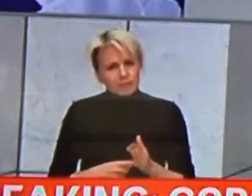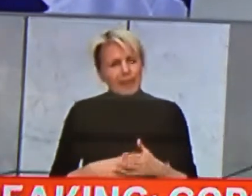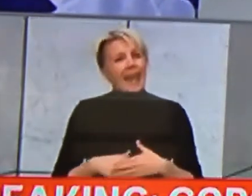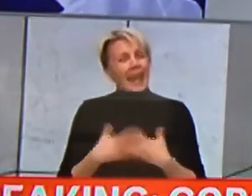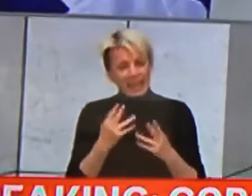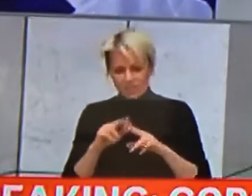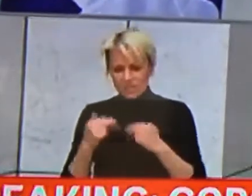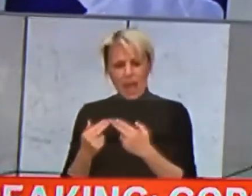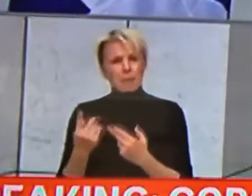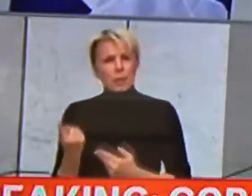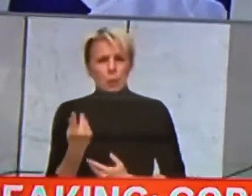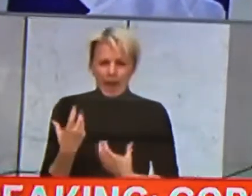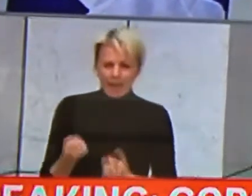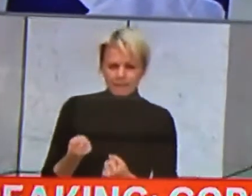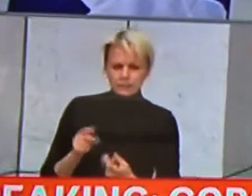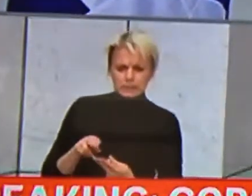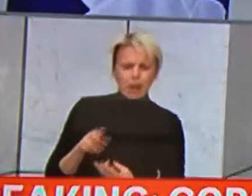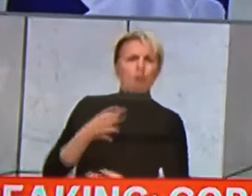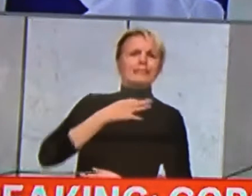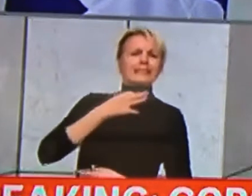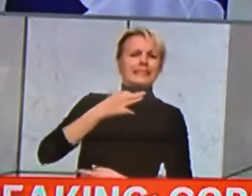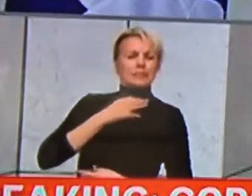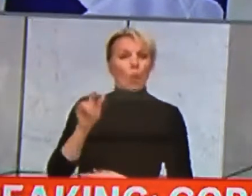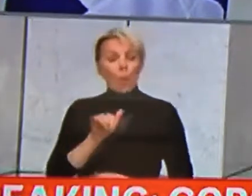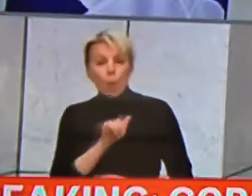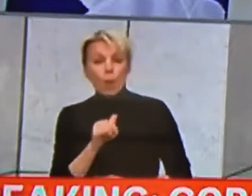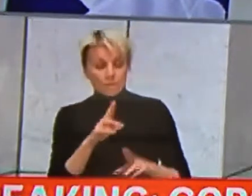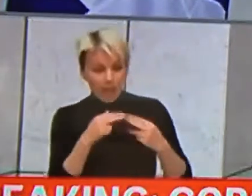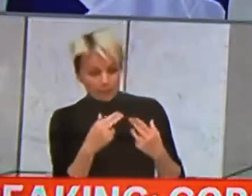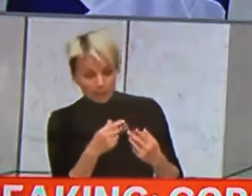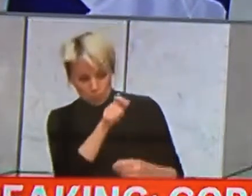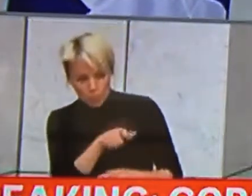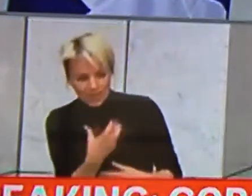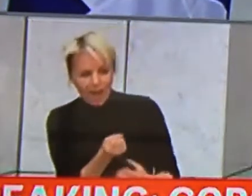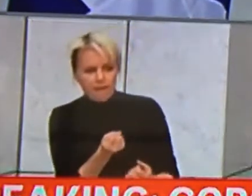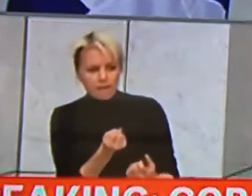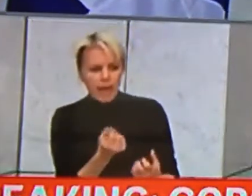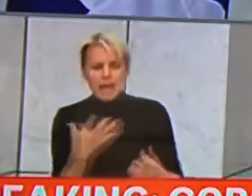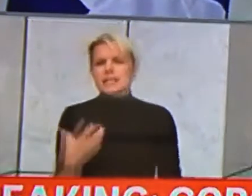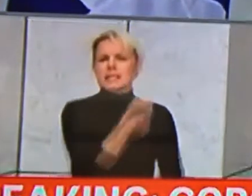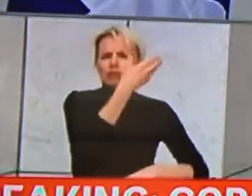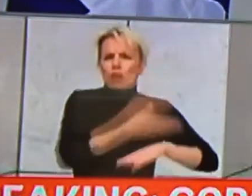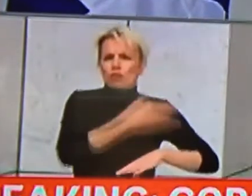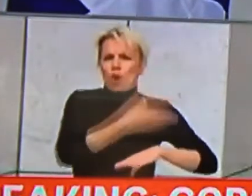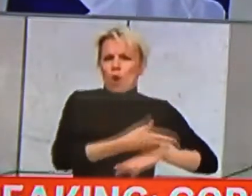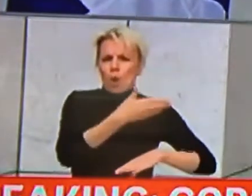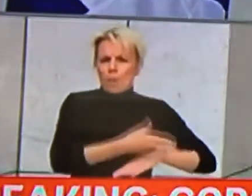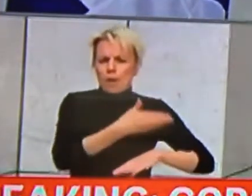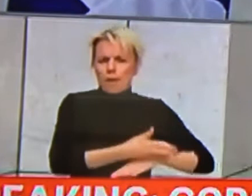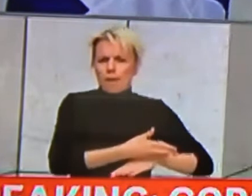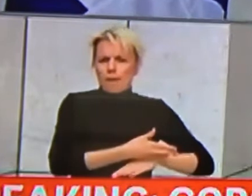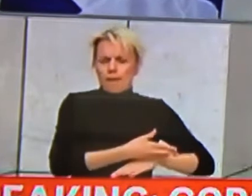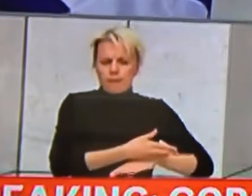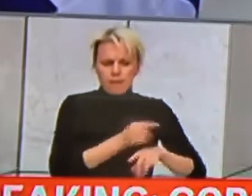have jobs, and as I've said to you, what's an essential job? A job that someone has. If they are in a position where they